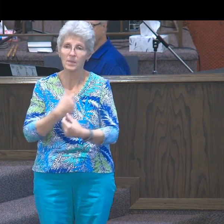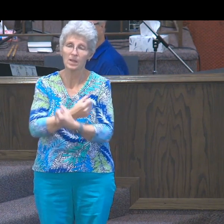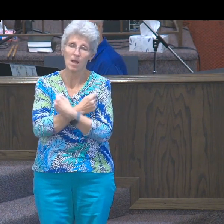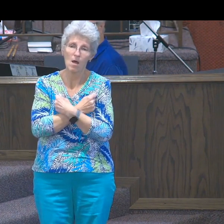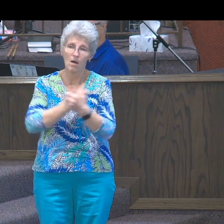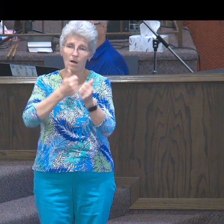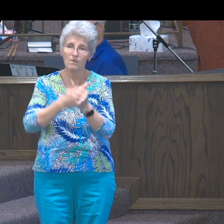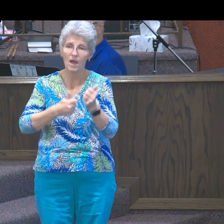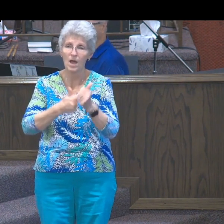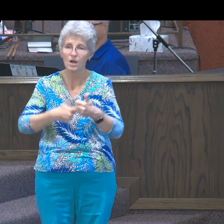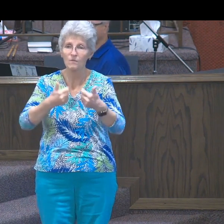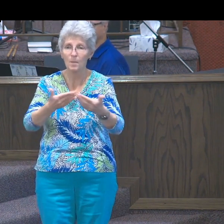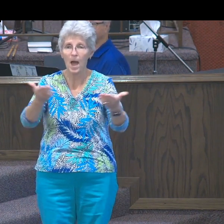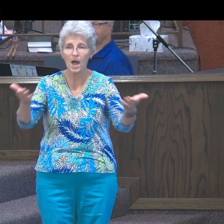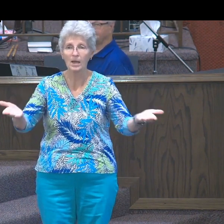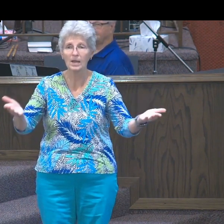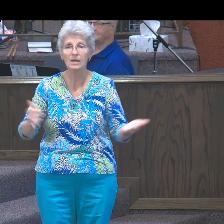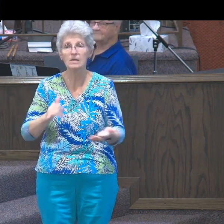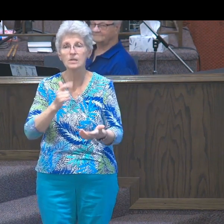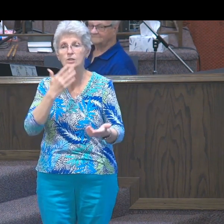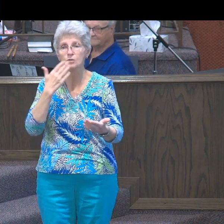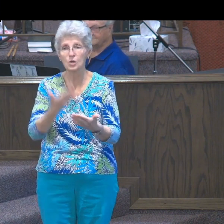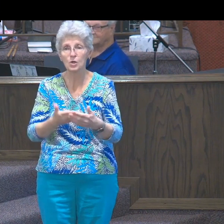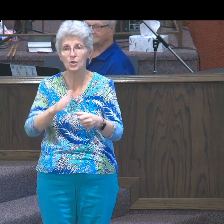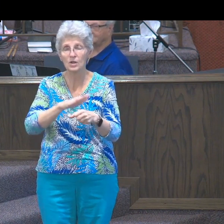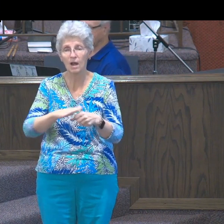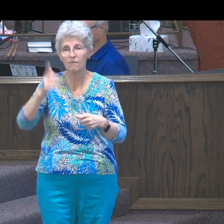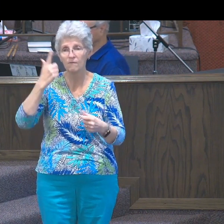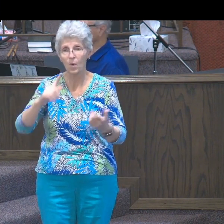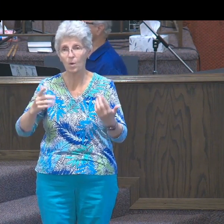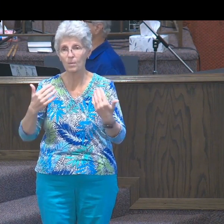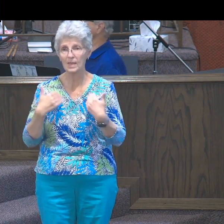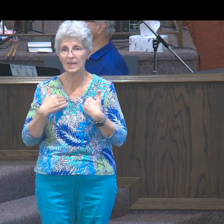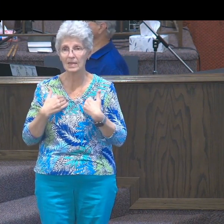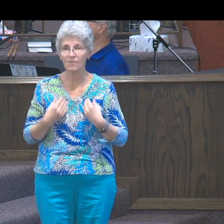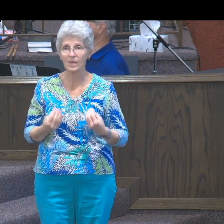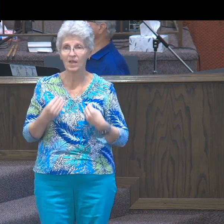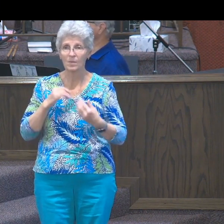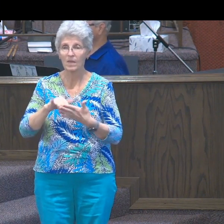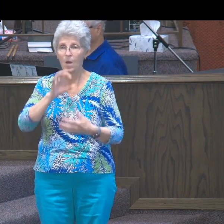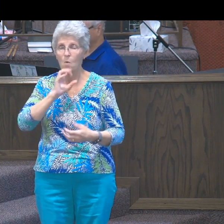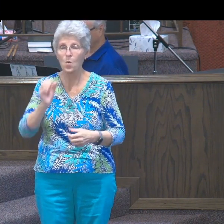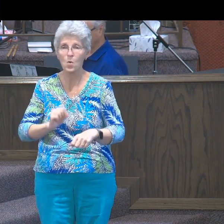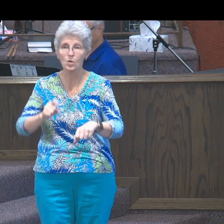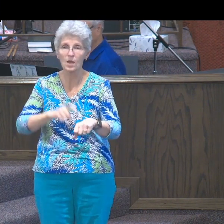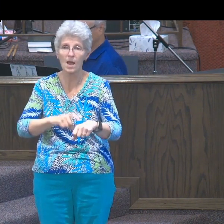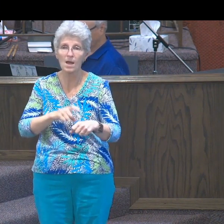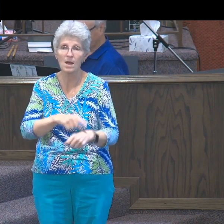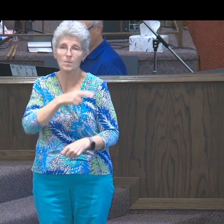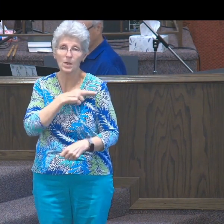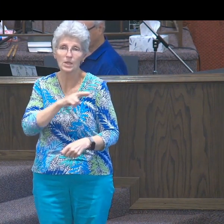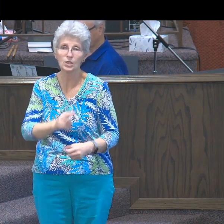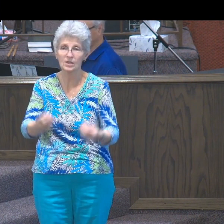me love everybody. It's good enough for me. Give me that old